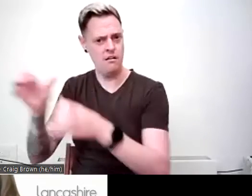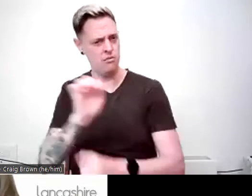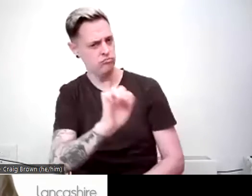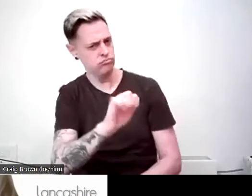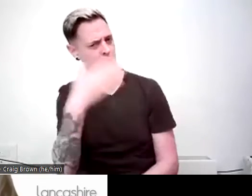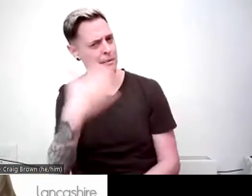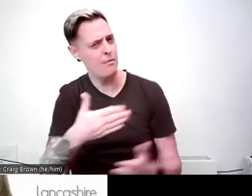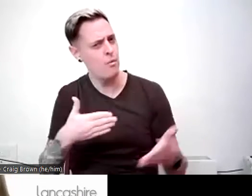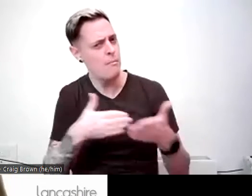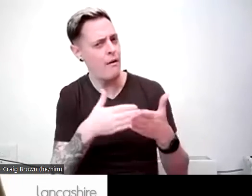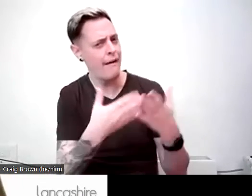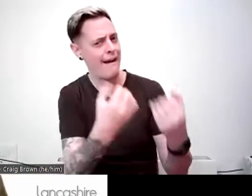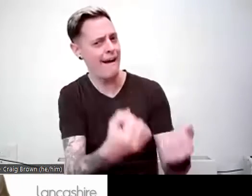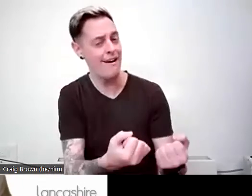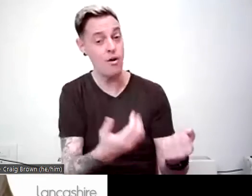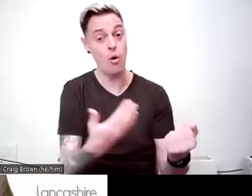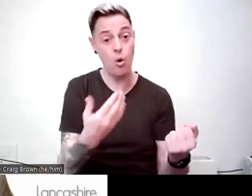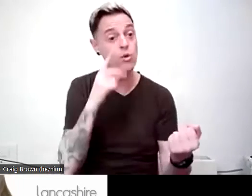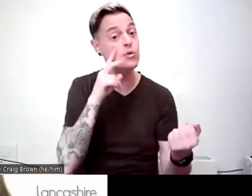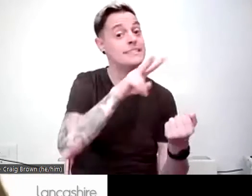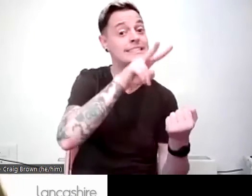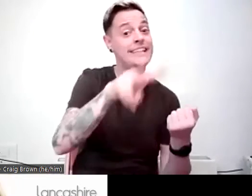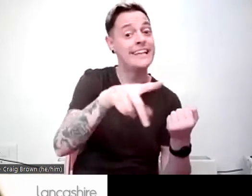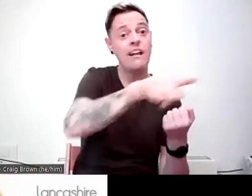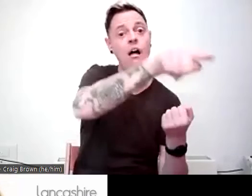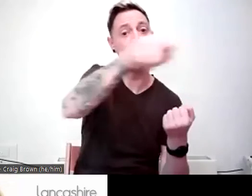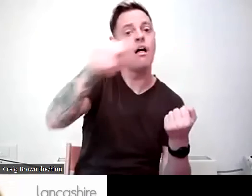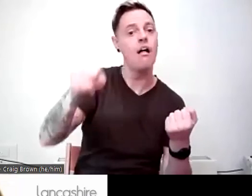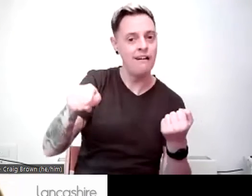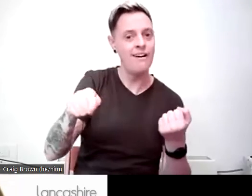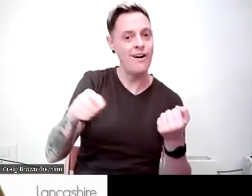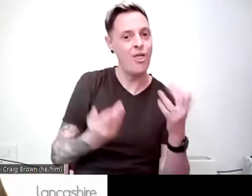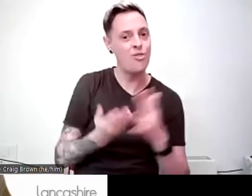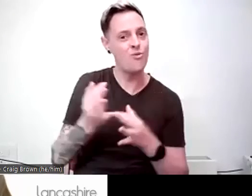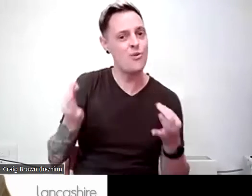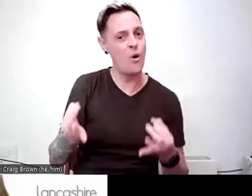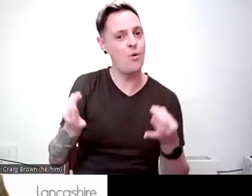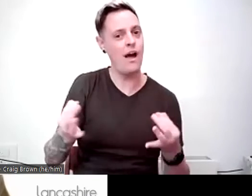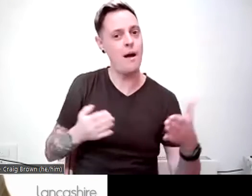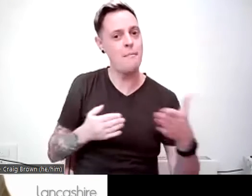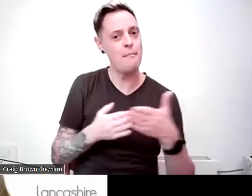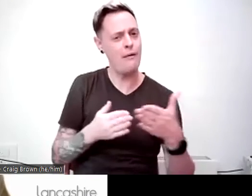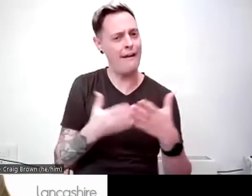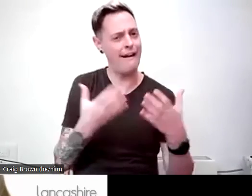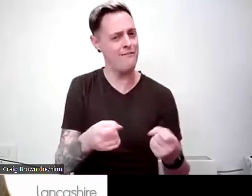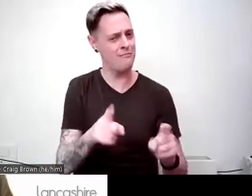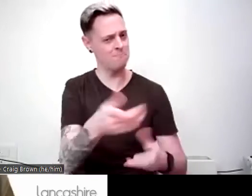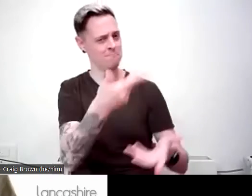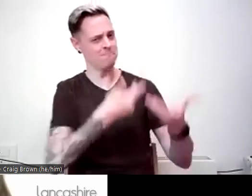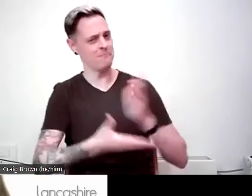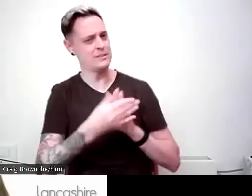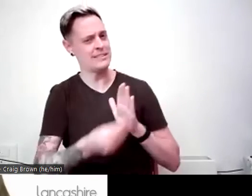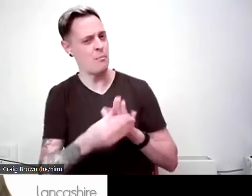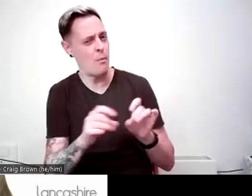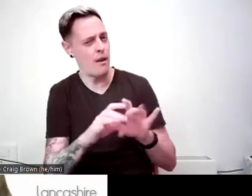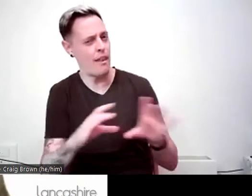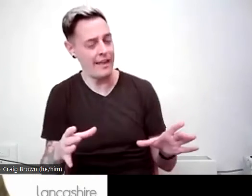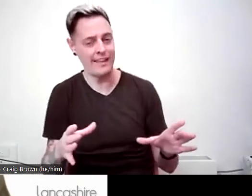experienced, or you've seen other people experience in yoga settings, in terms of how people